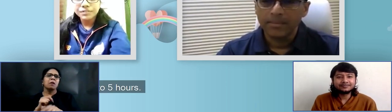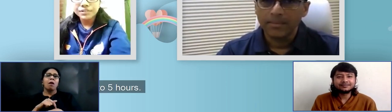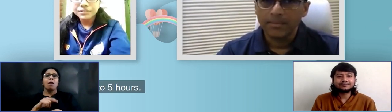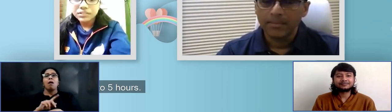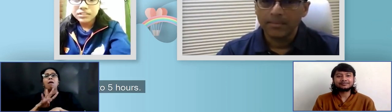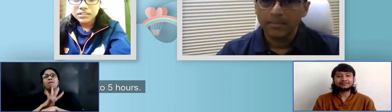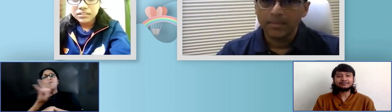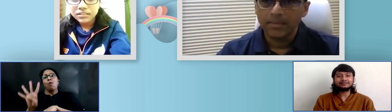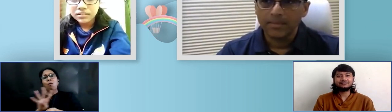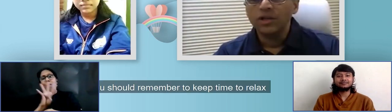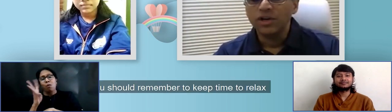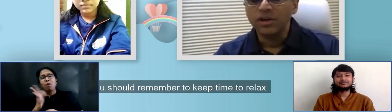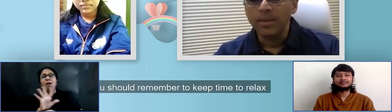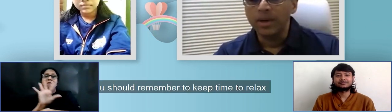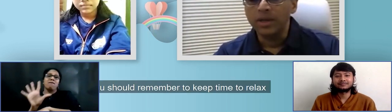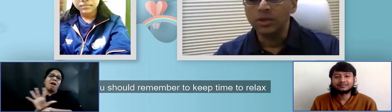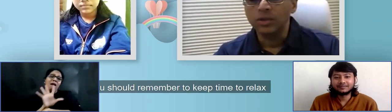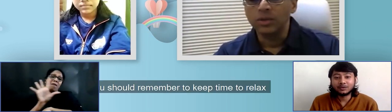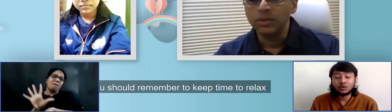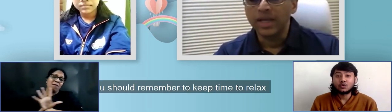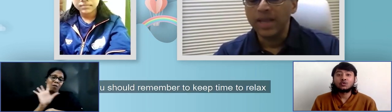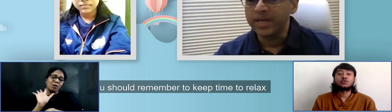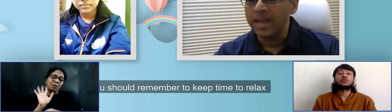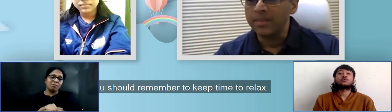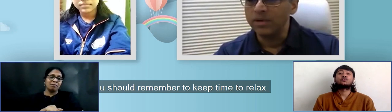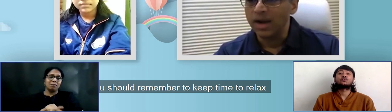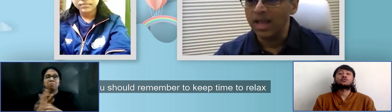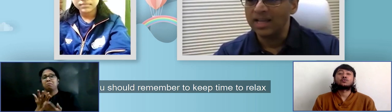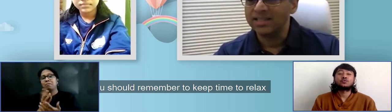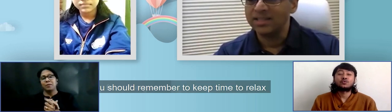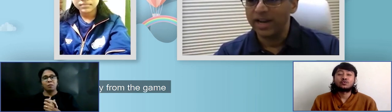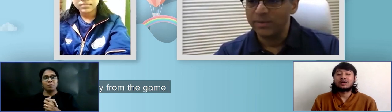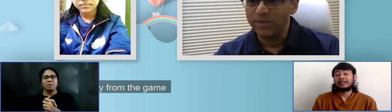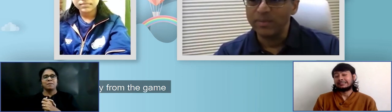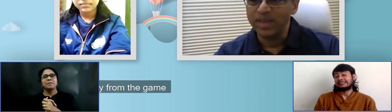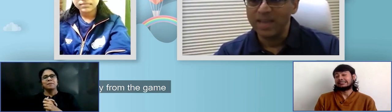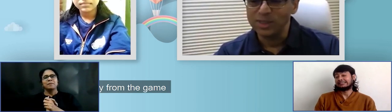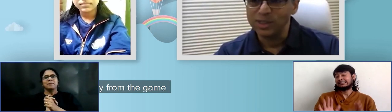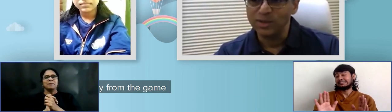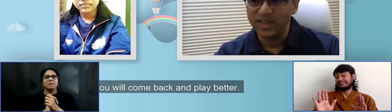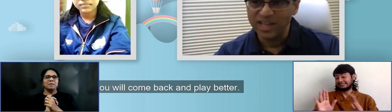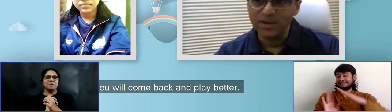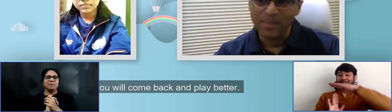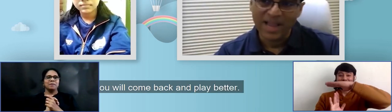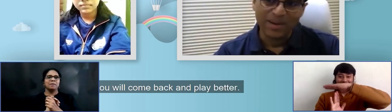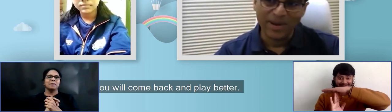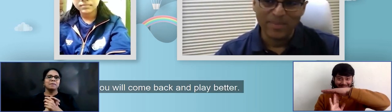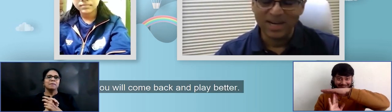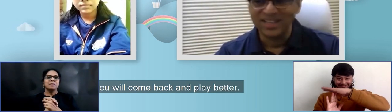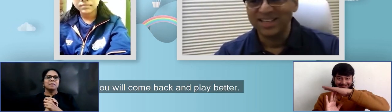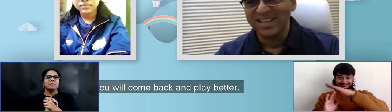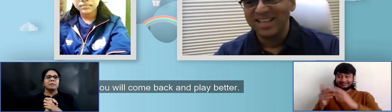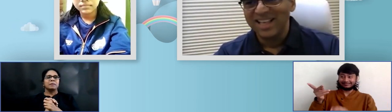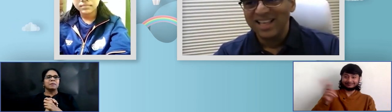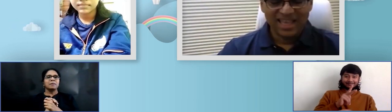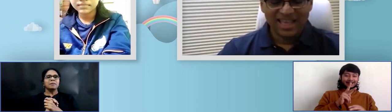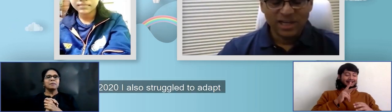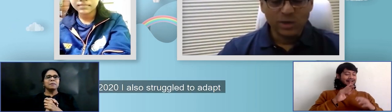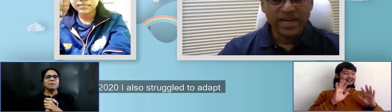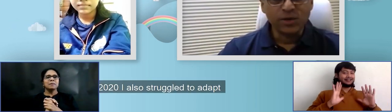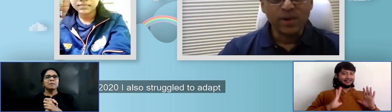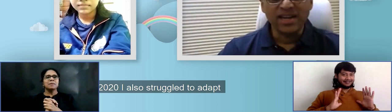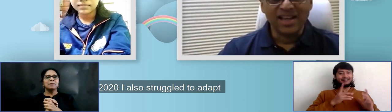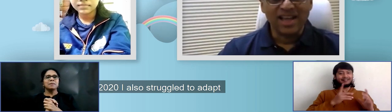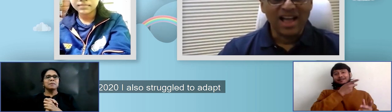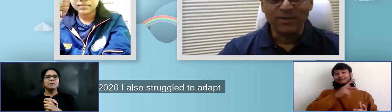4 hours, 5 hours. You should remember to keep time to relax, to get away from the game also, and then you come back and play better.